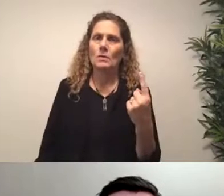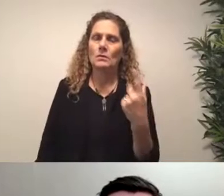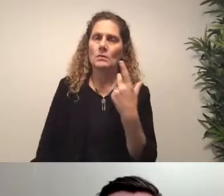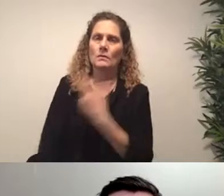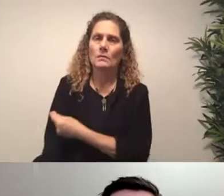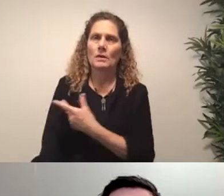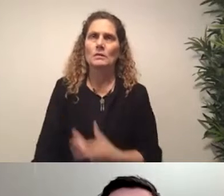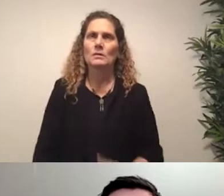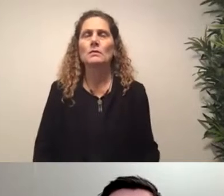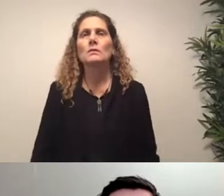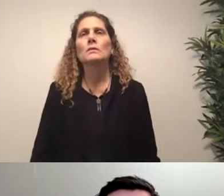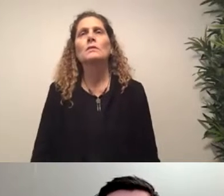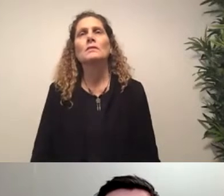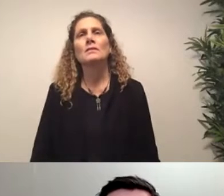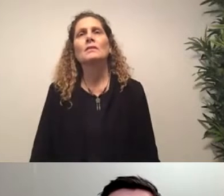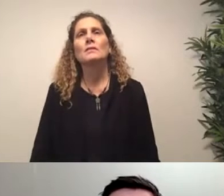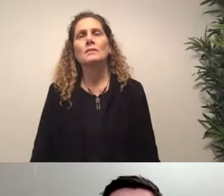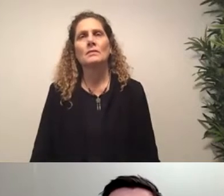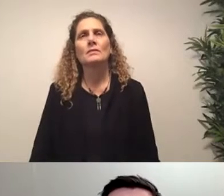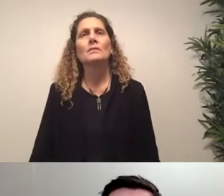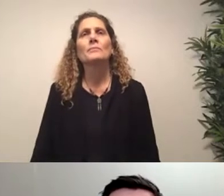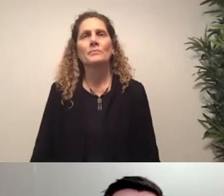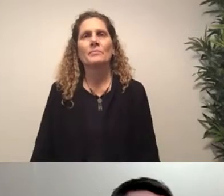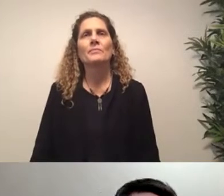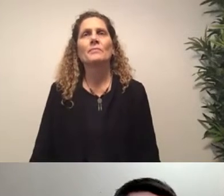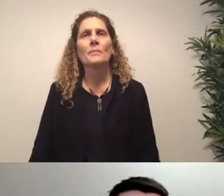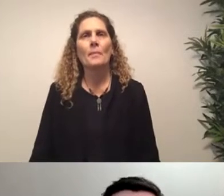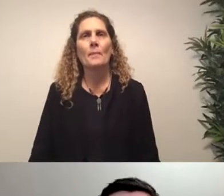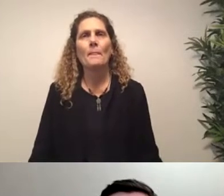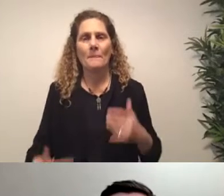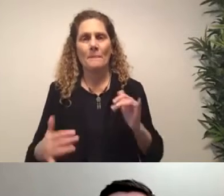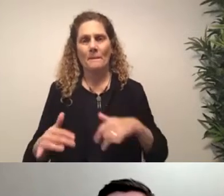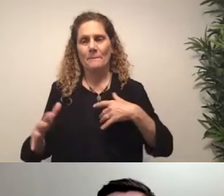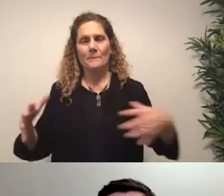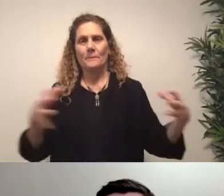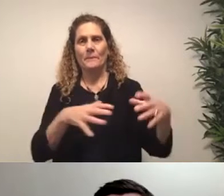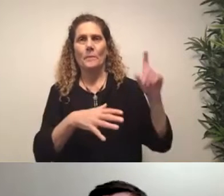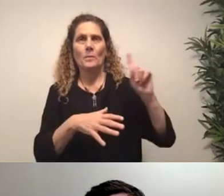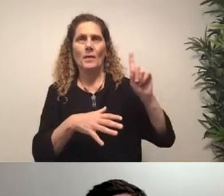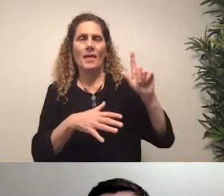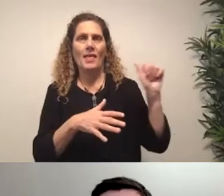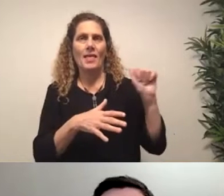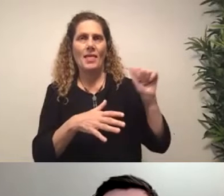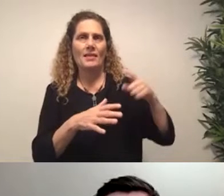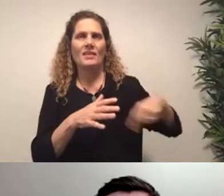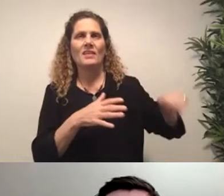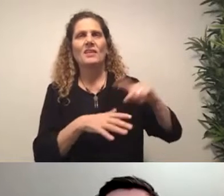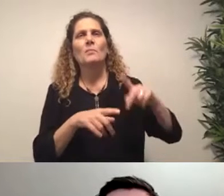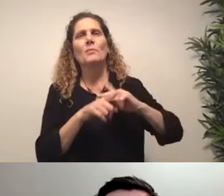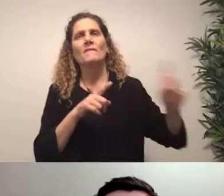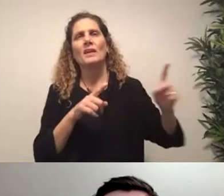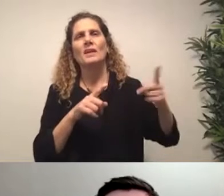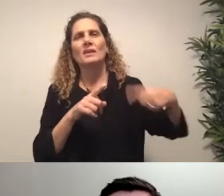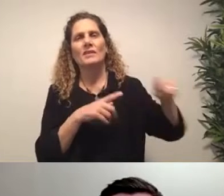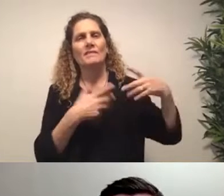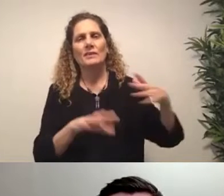works or lives in a long-term care facility or for an EMS system. So in those cases, obviously, it's somewhat easier to keep